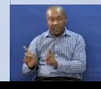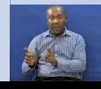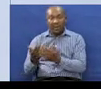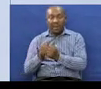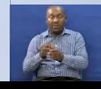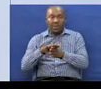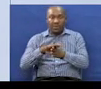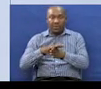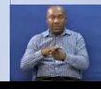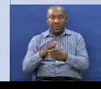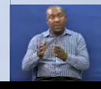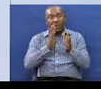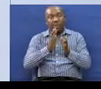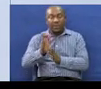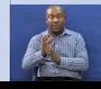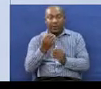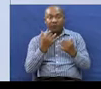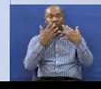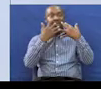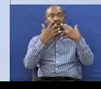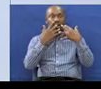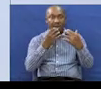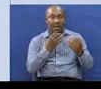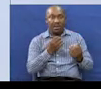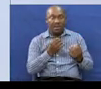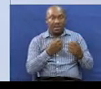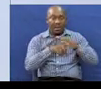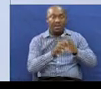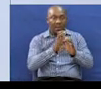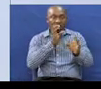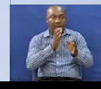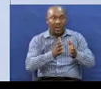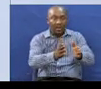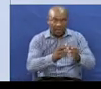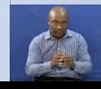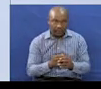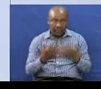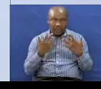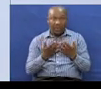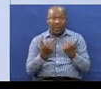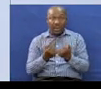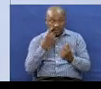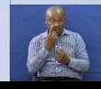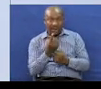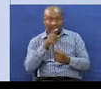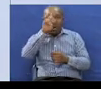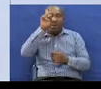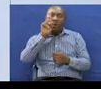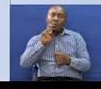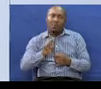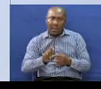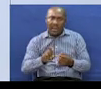4 oxide. Manganese 4 oxide. How is it written by